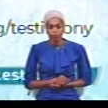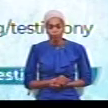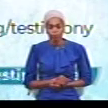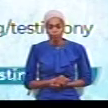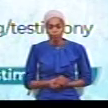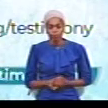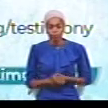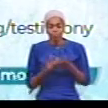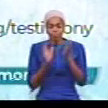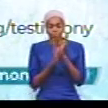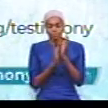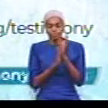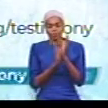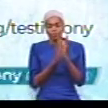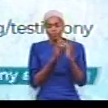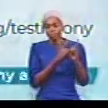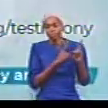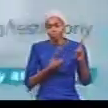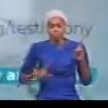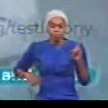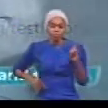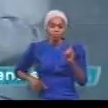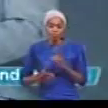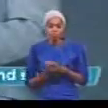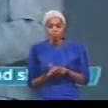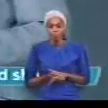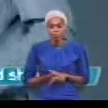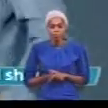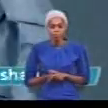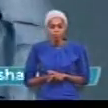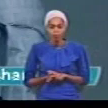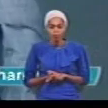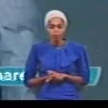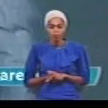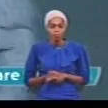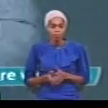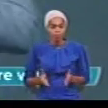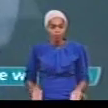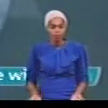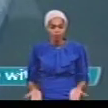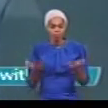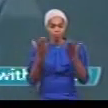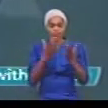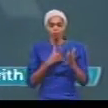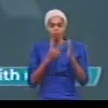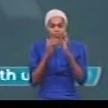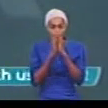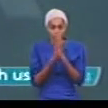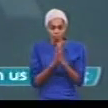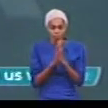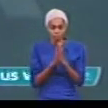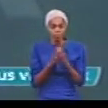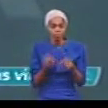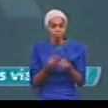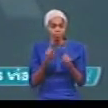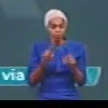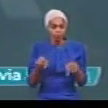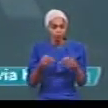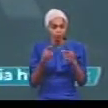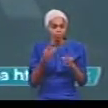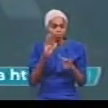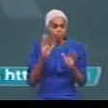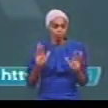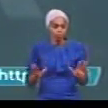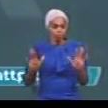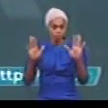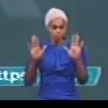Praise the Lord. We are going to rise up on our feet as we pray, and as you go, your